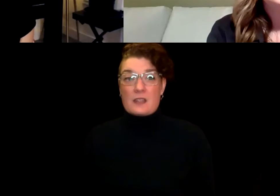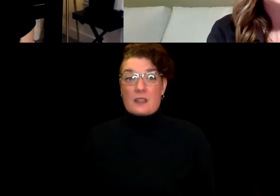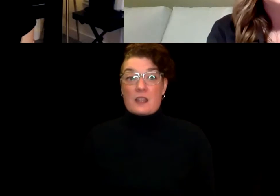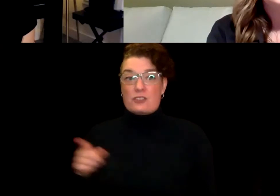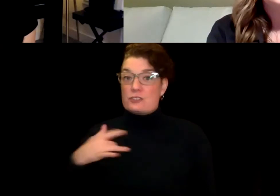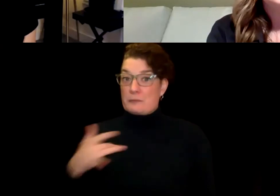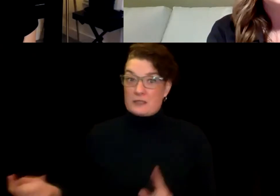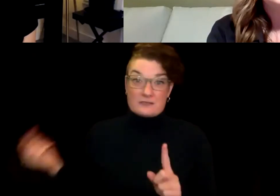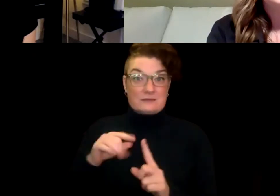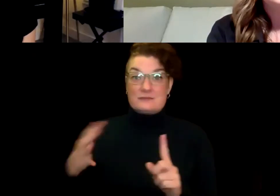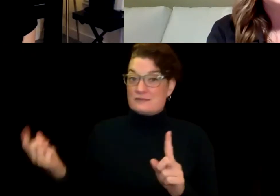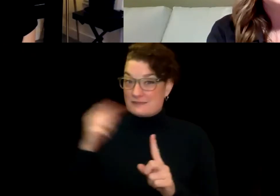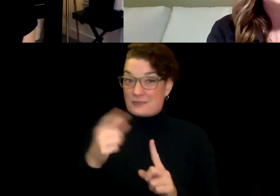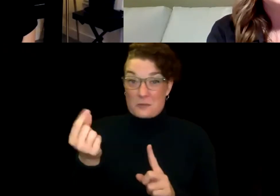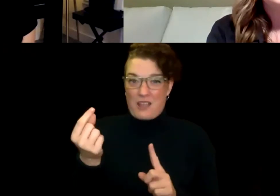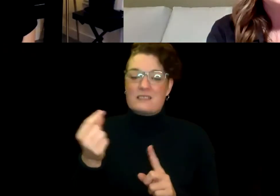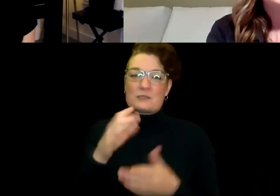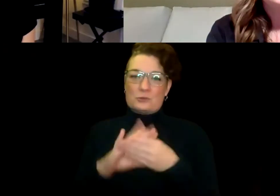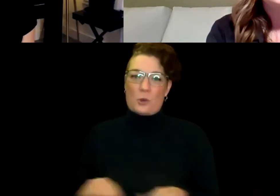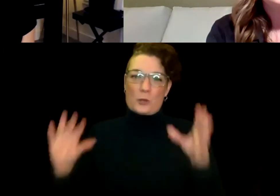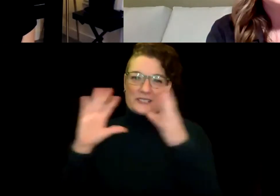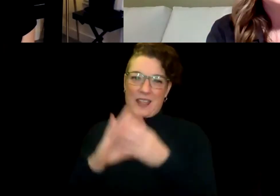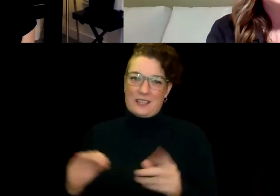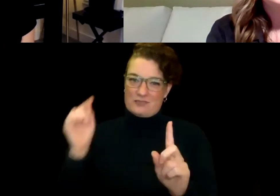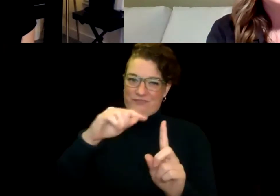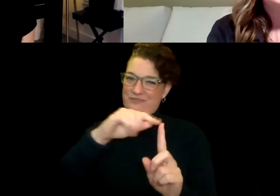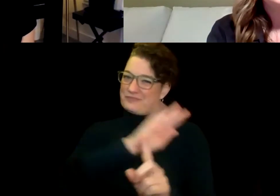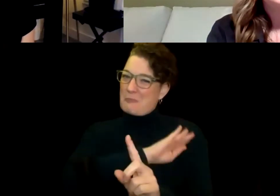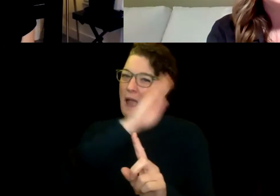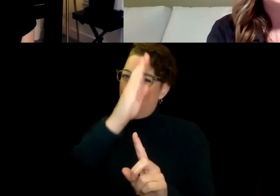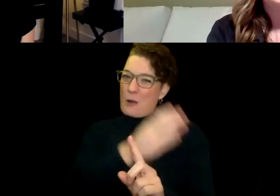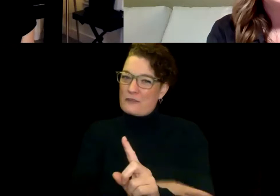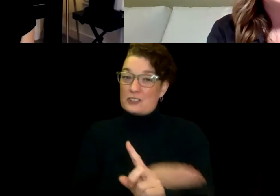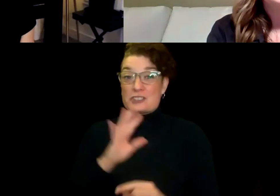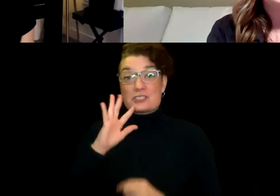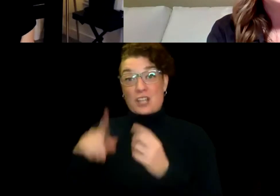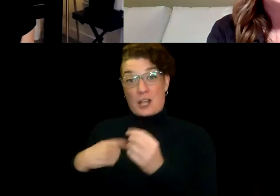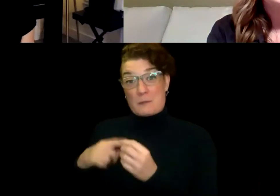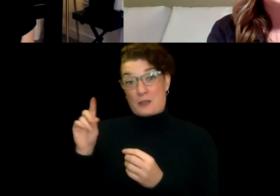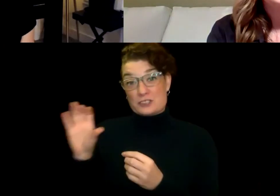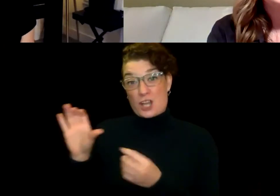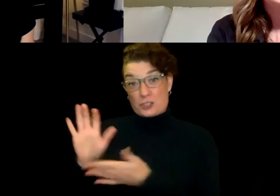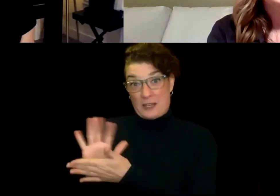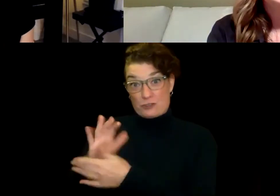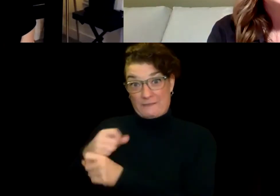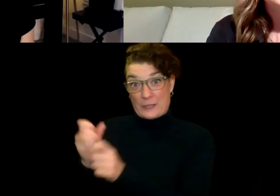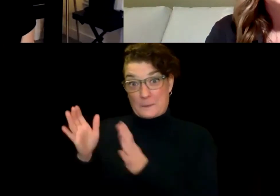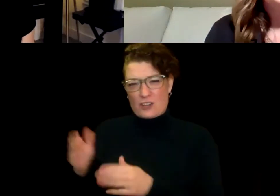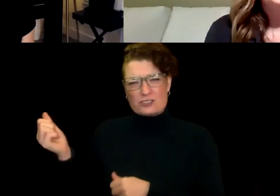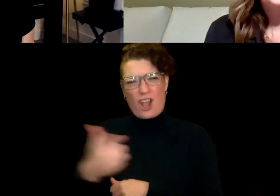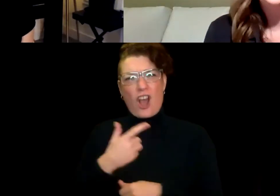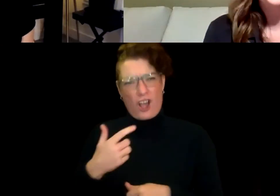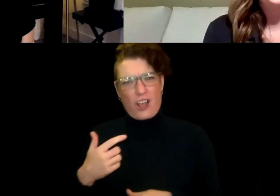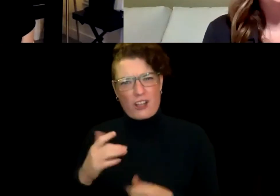again and again was the power of storytelling. And it's interesting because when you talk to documentary filmmakers, we all talk about the power of storytelling because we tell stories, so we think